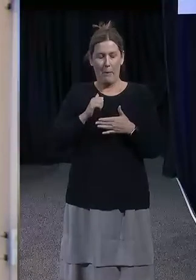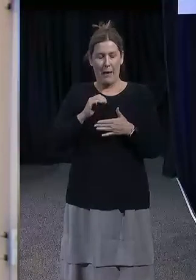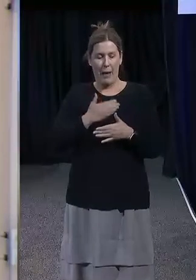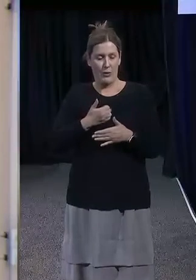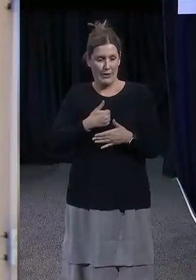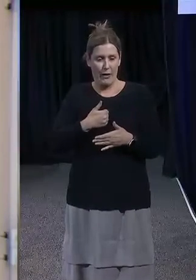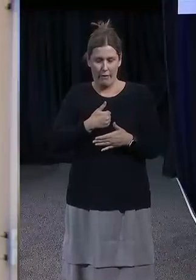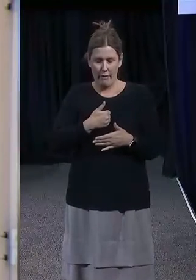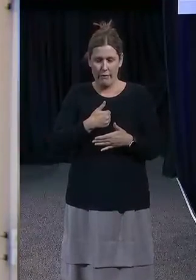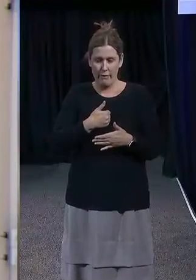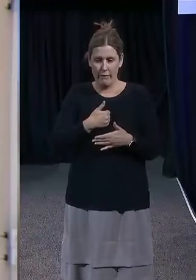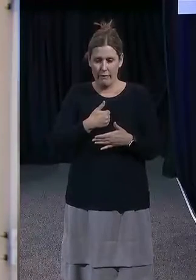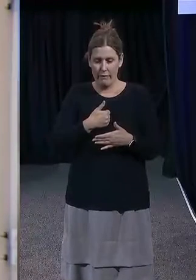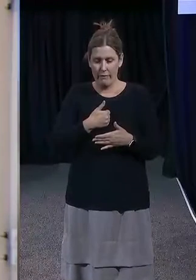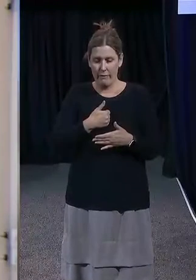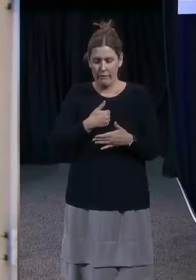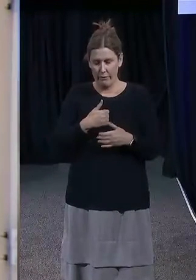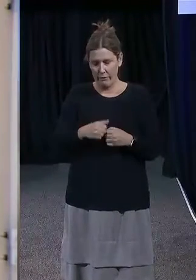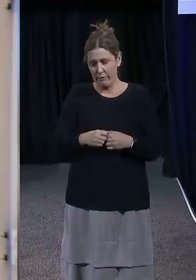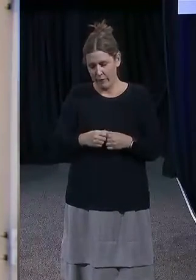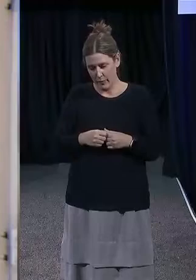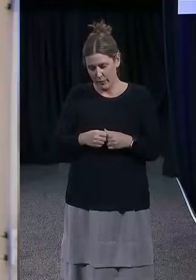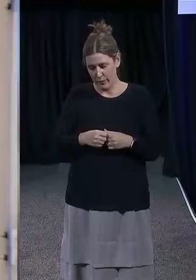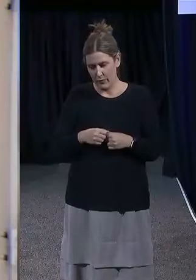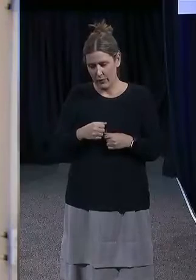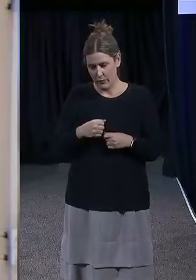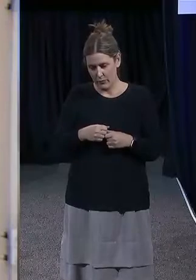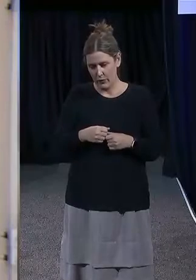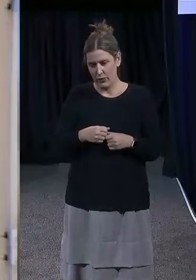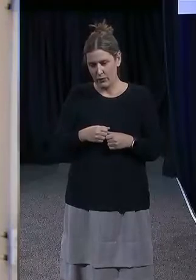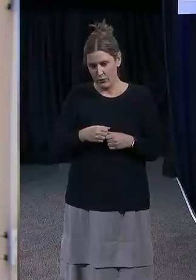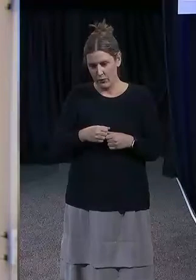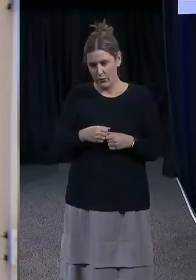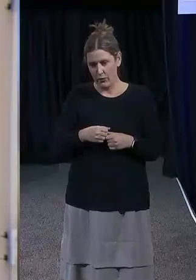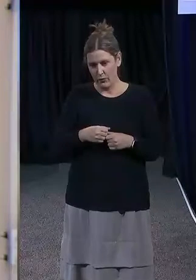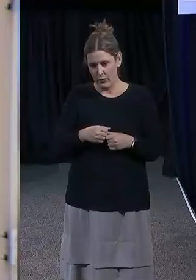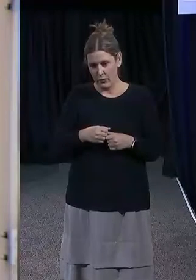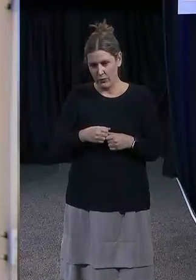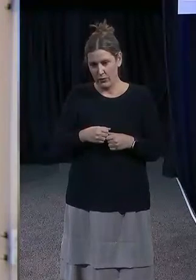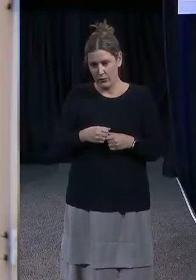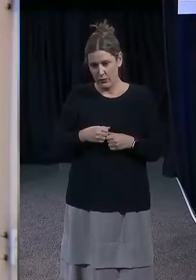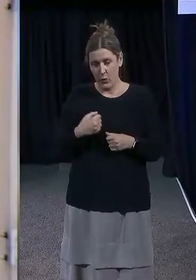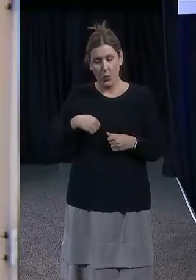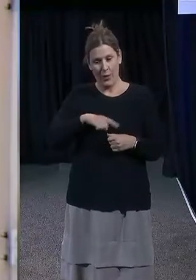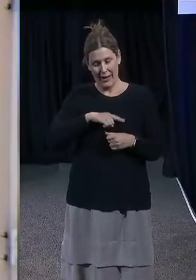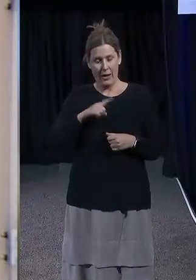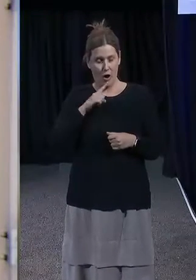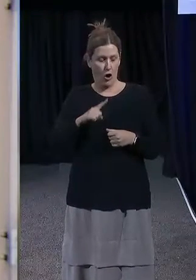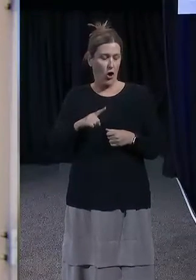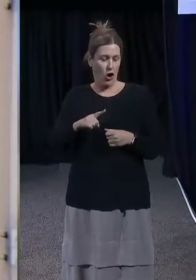That we are primarily the institutions that are being hurt.